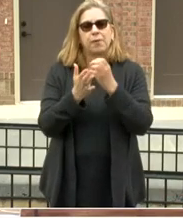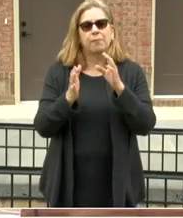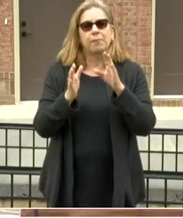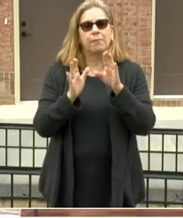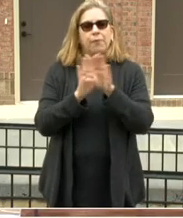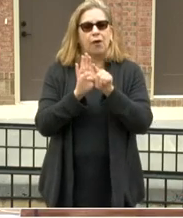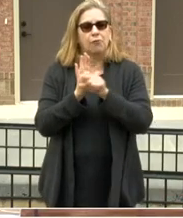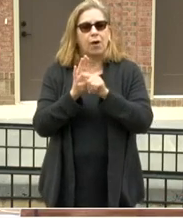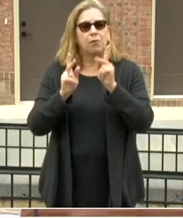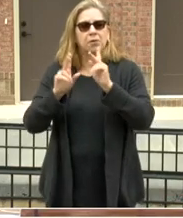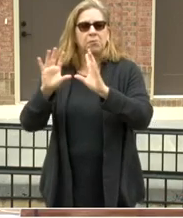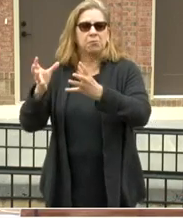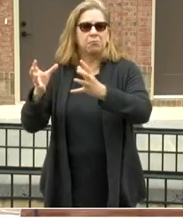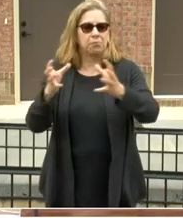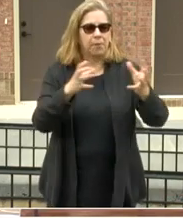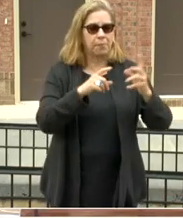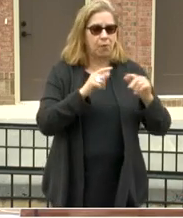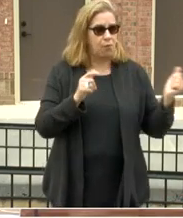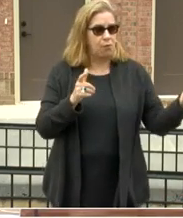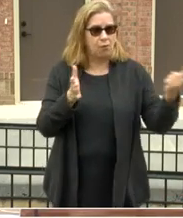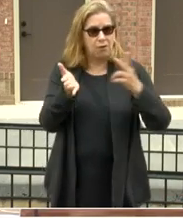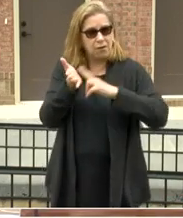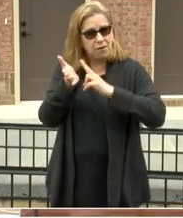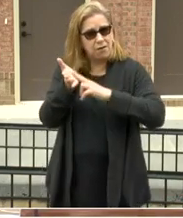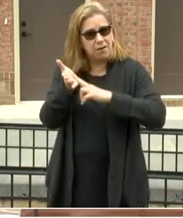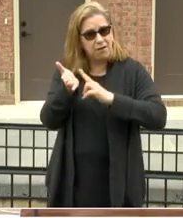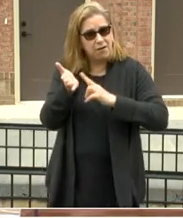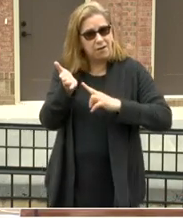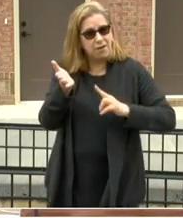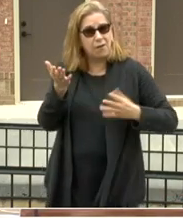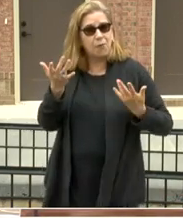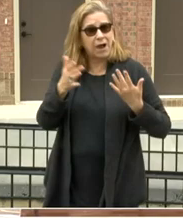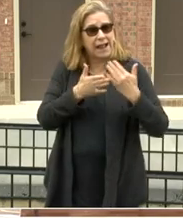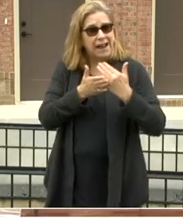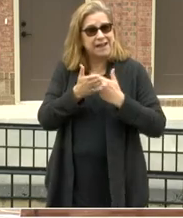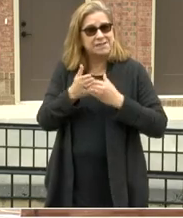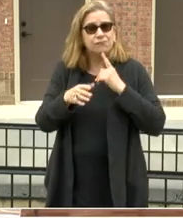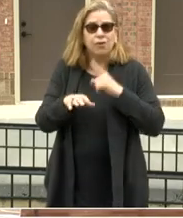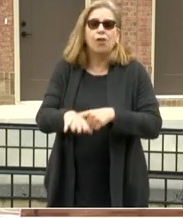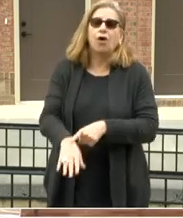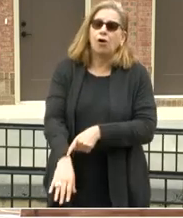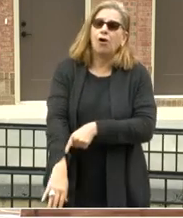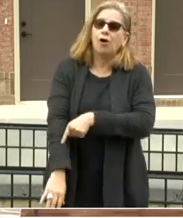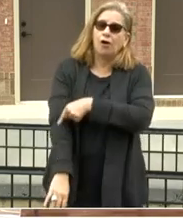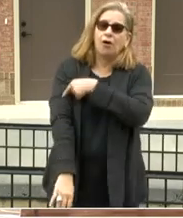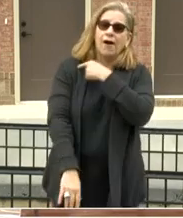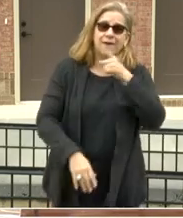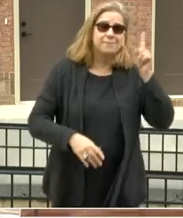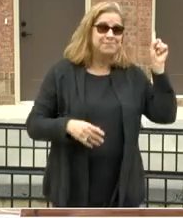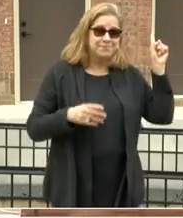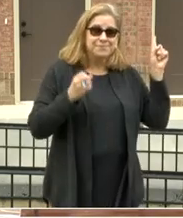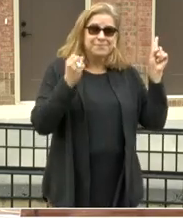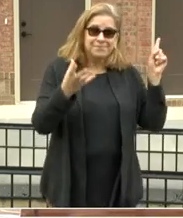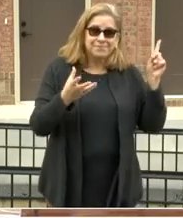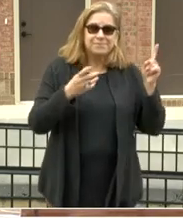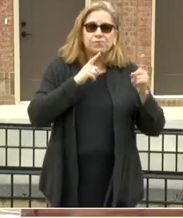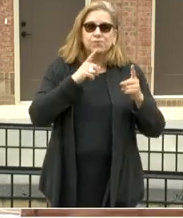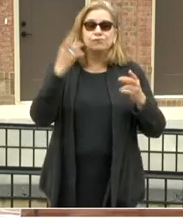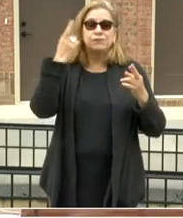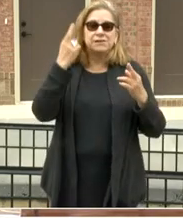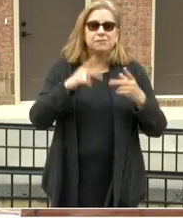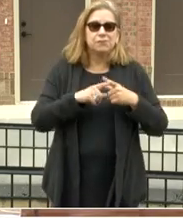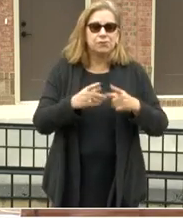belief that bringing together all walks of life and socioeconomic levels is critical for enhancing the richness of any